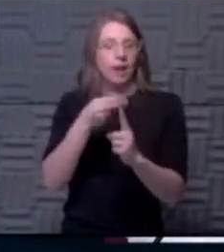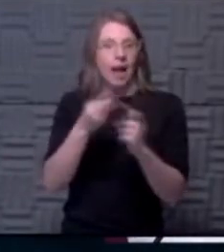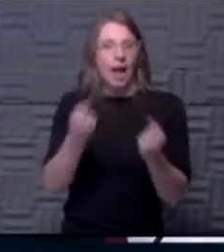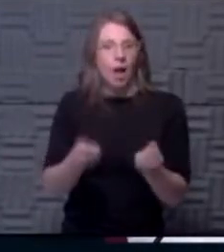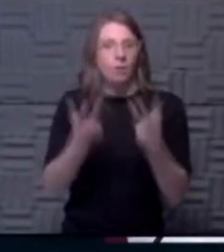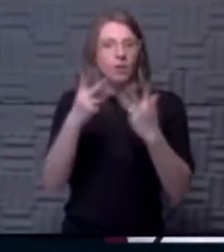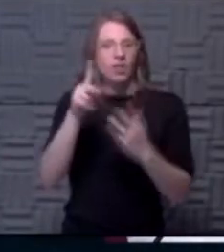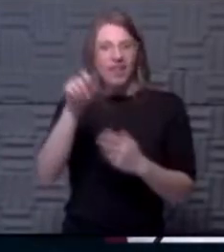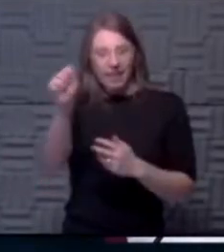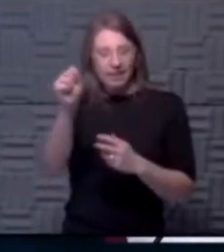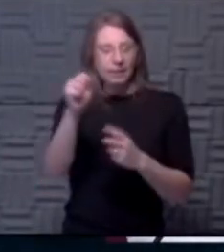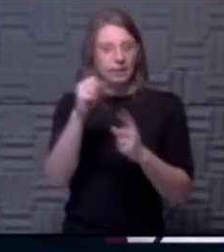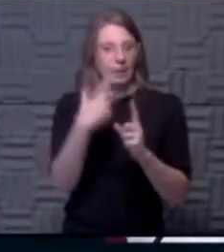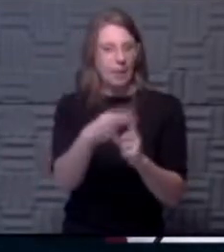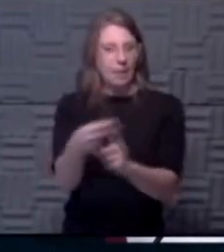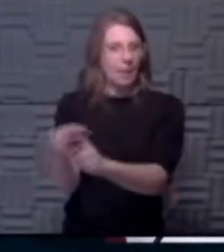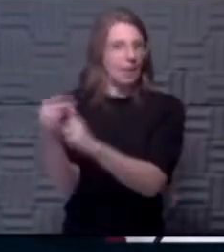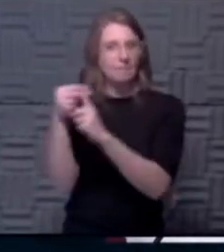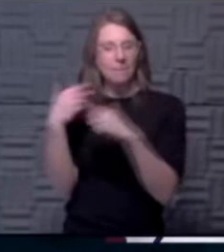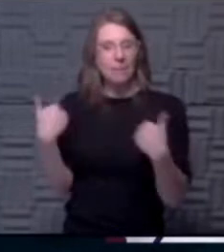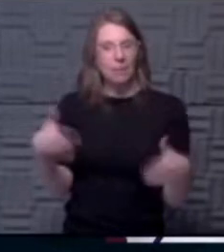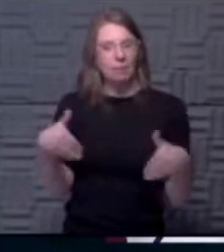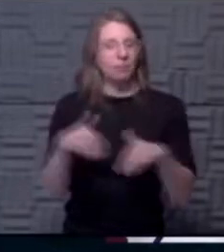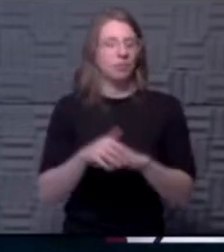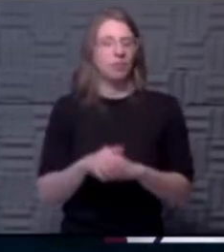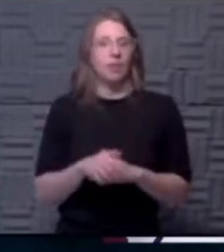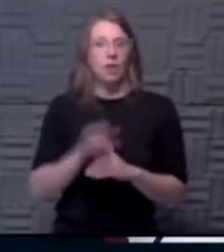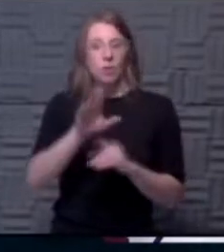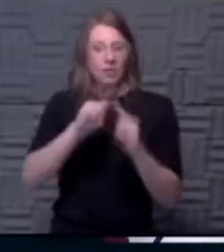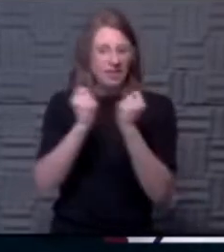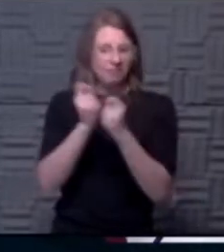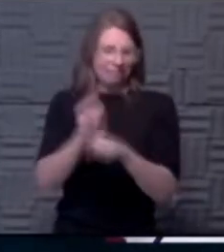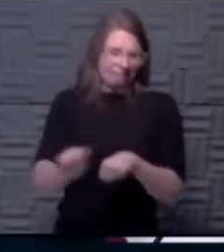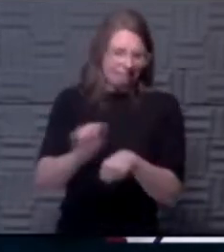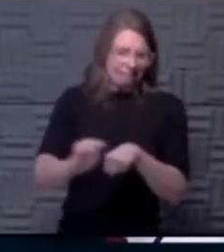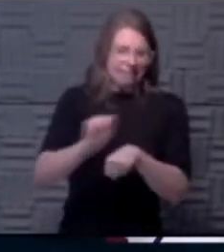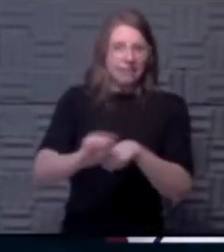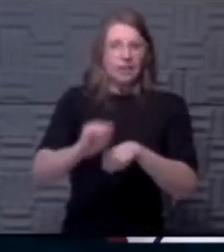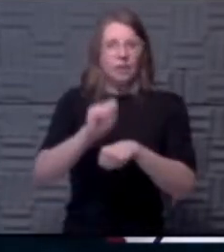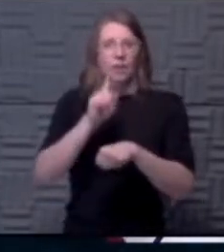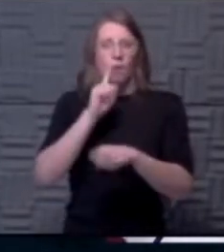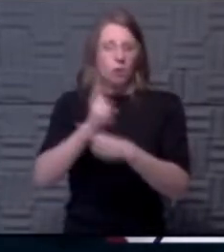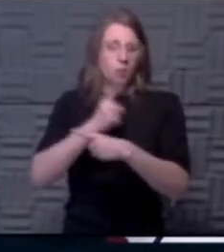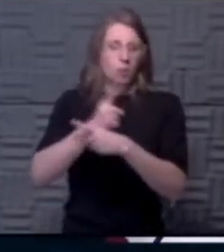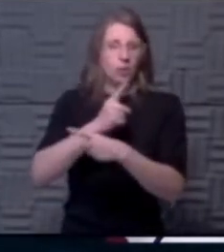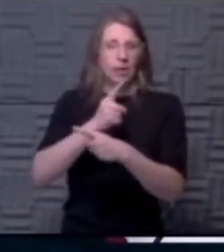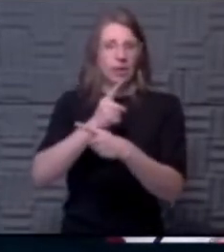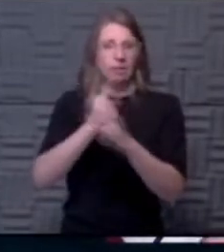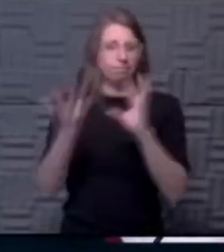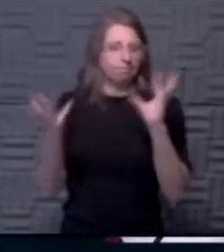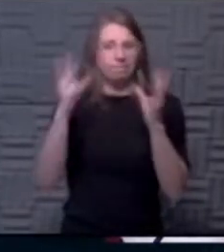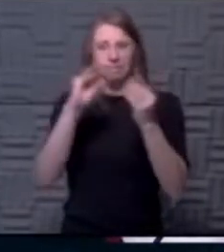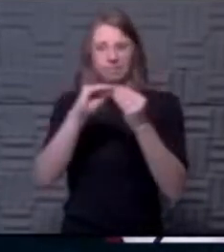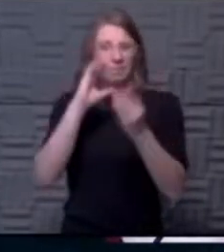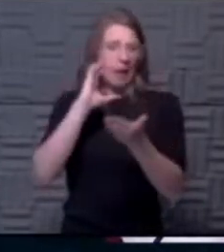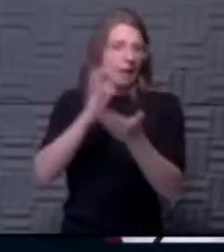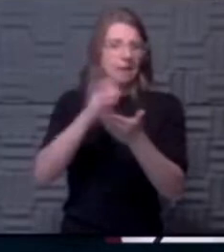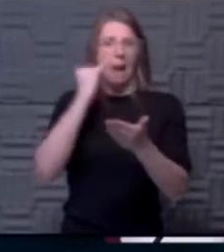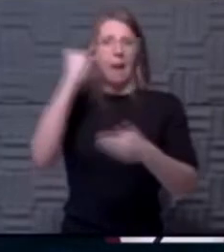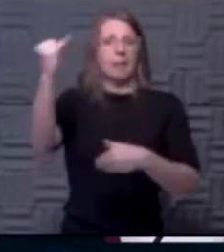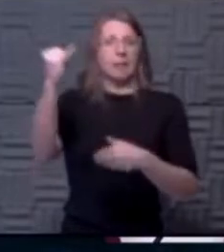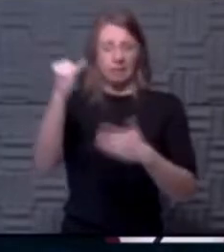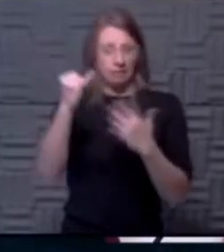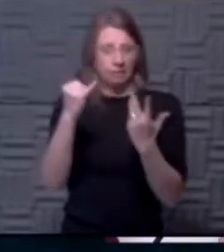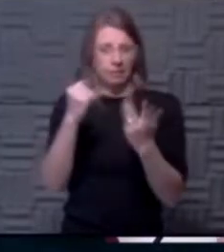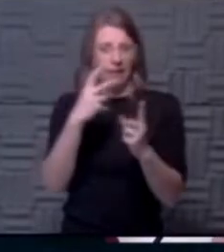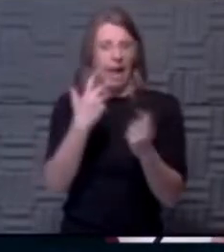the state of Kansas made. Really, as your team has worked so hard to actually get the appropriate picture of what's been administered, now coming